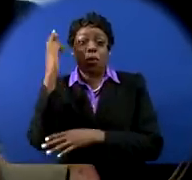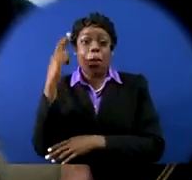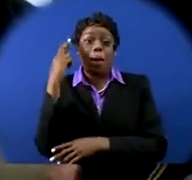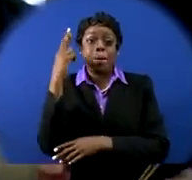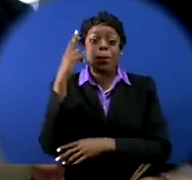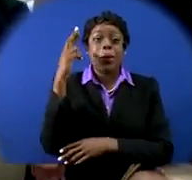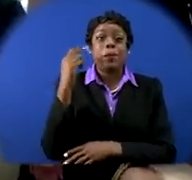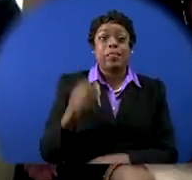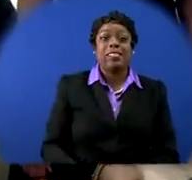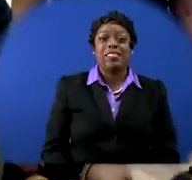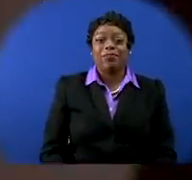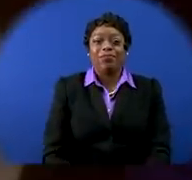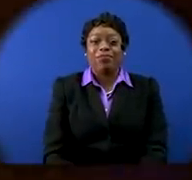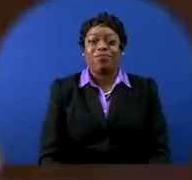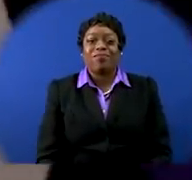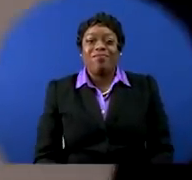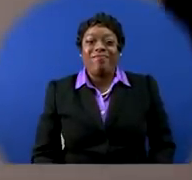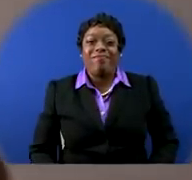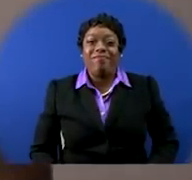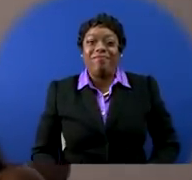purpose.